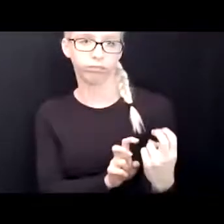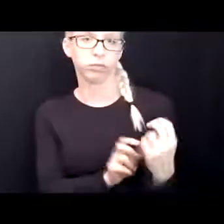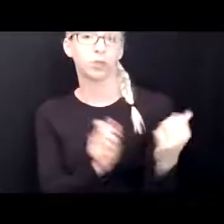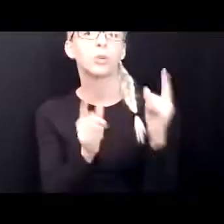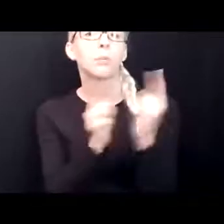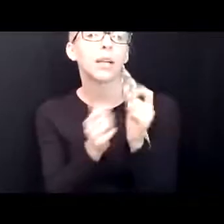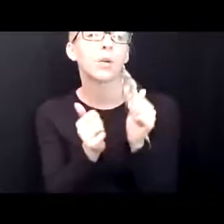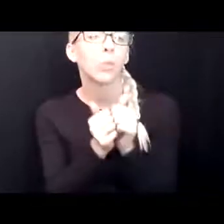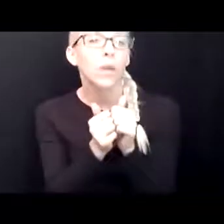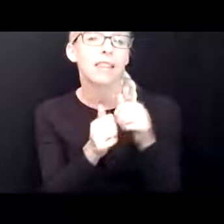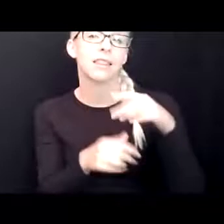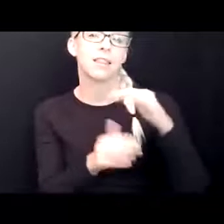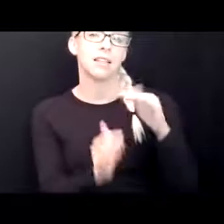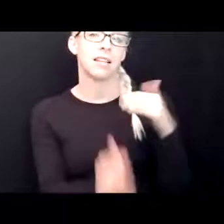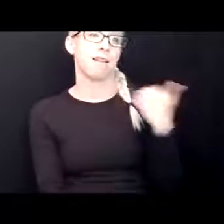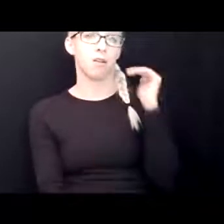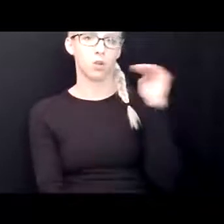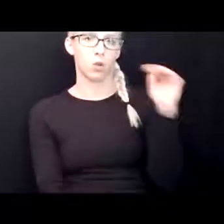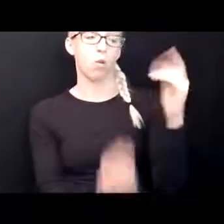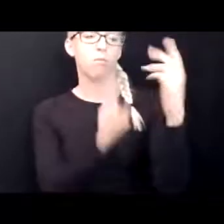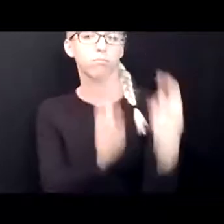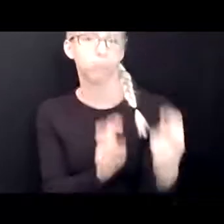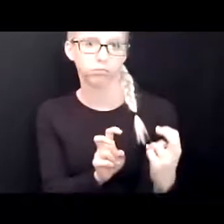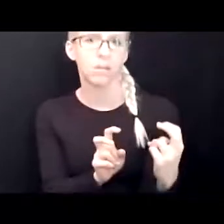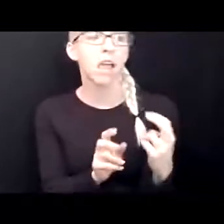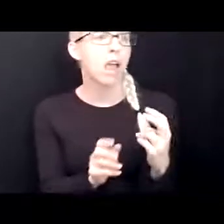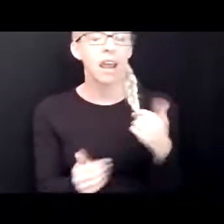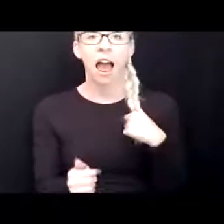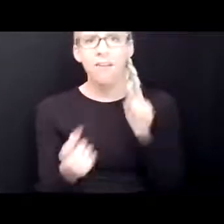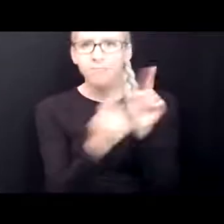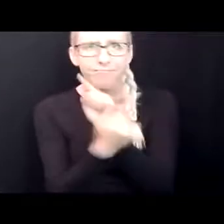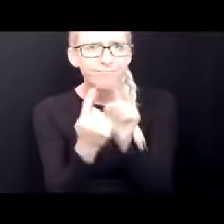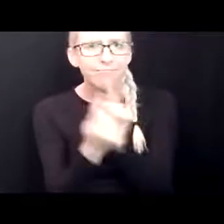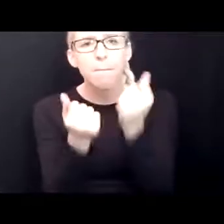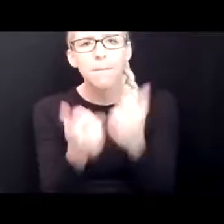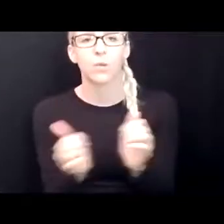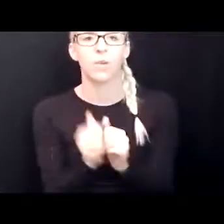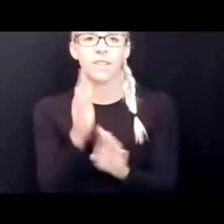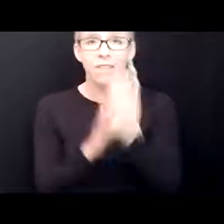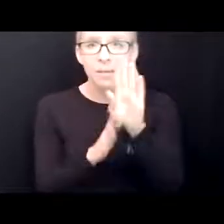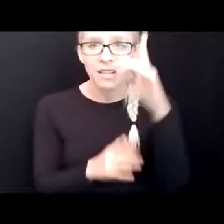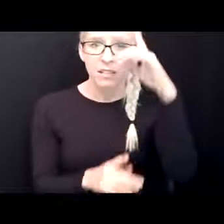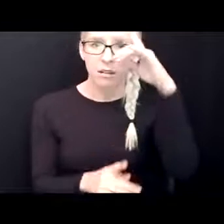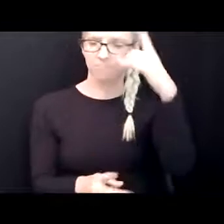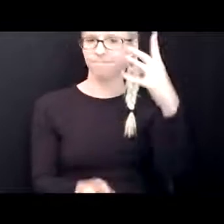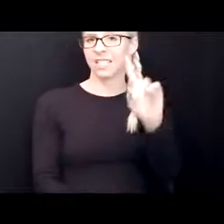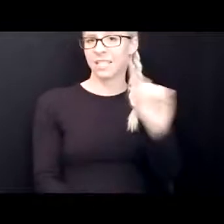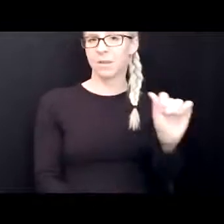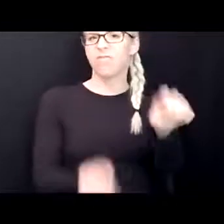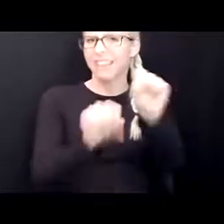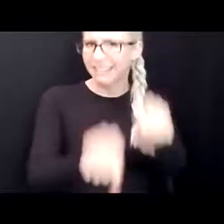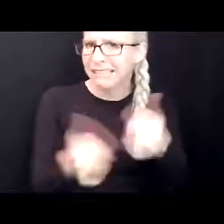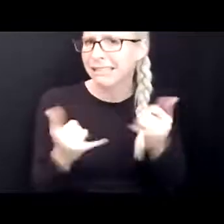in a position with a developmental disability that could still sign estate planning documents. Other alternatives that